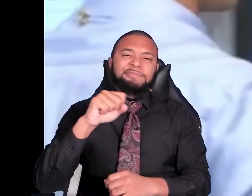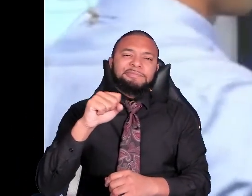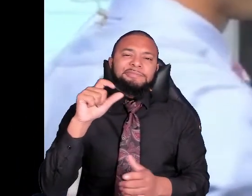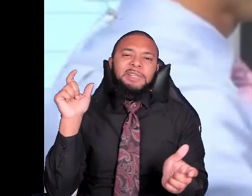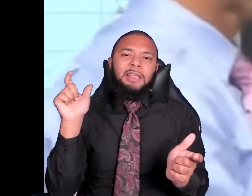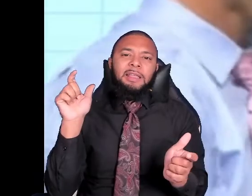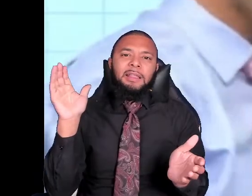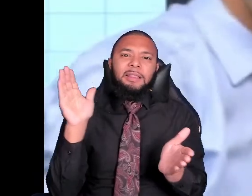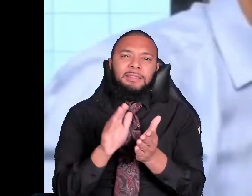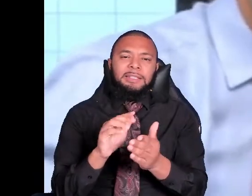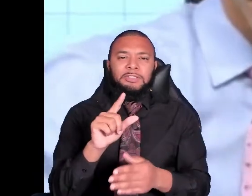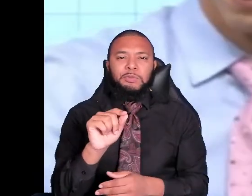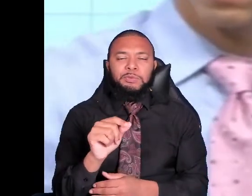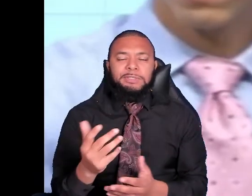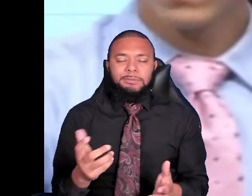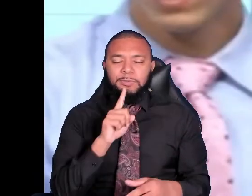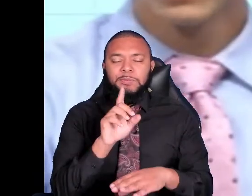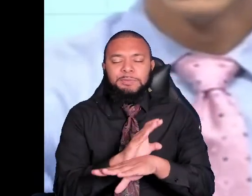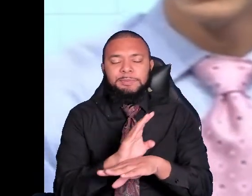than 20.